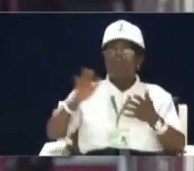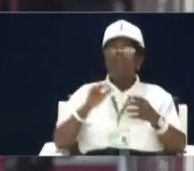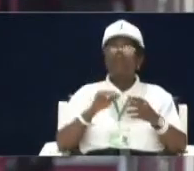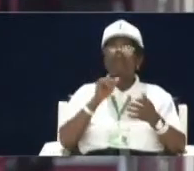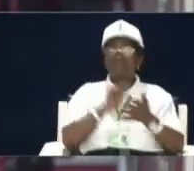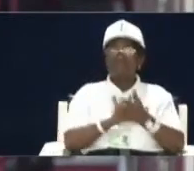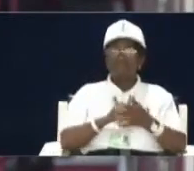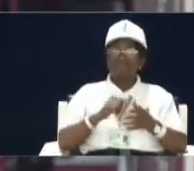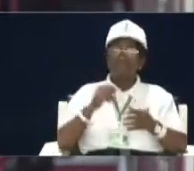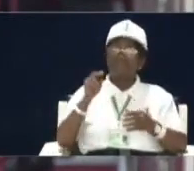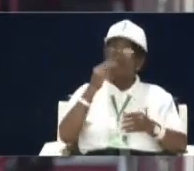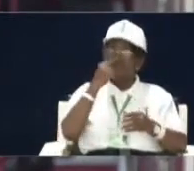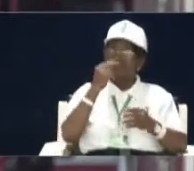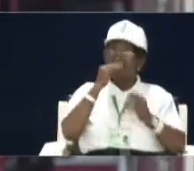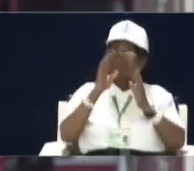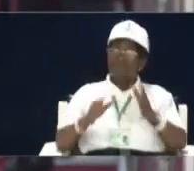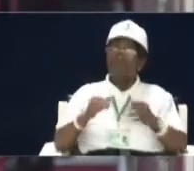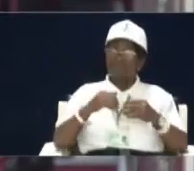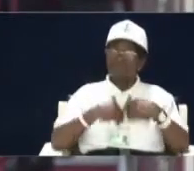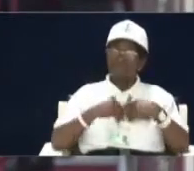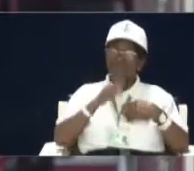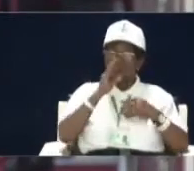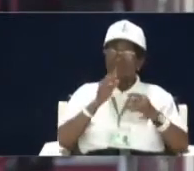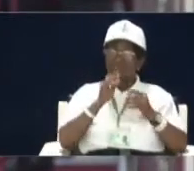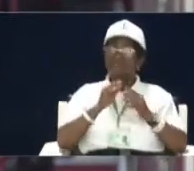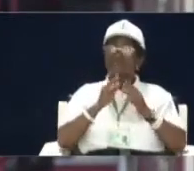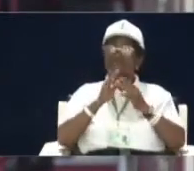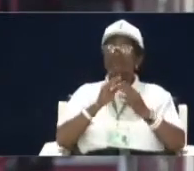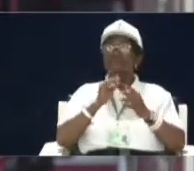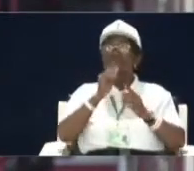that the mockers have been